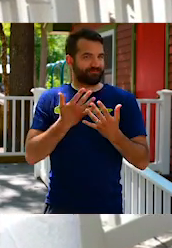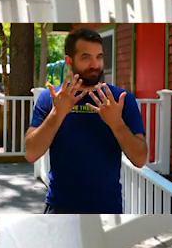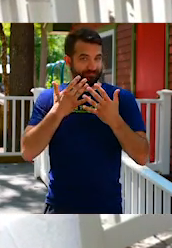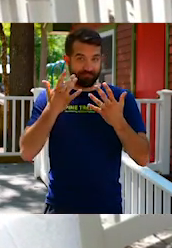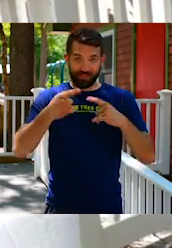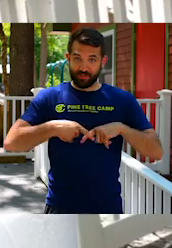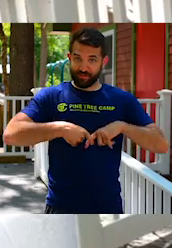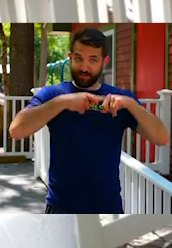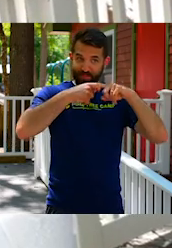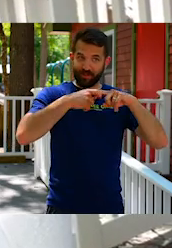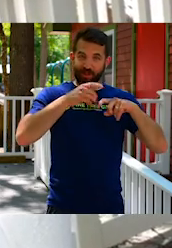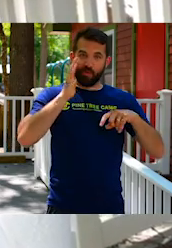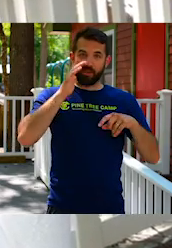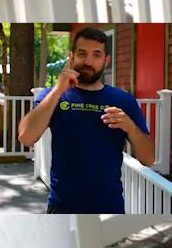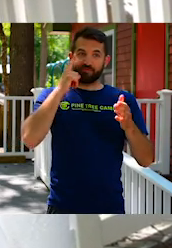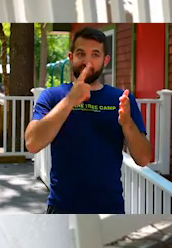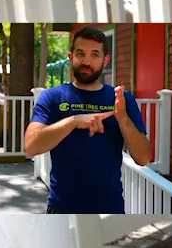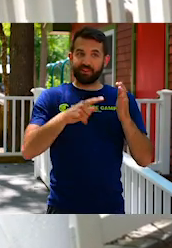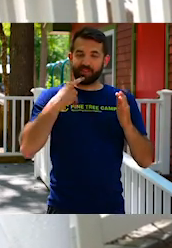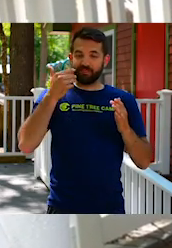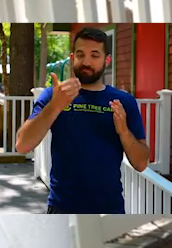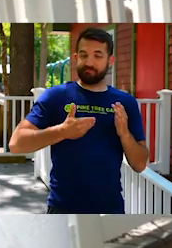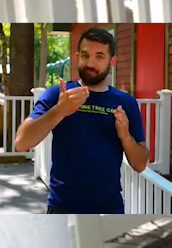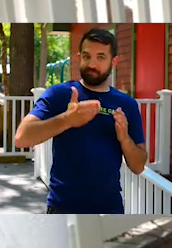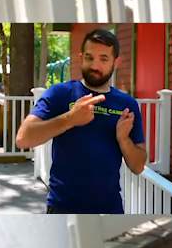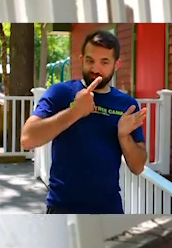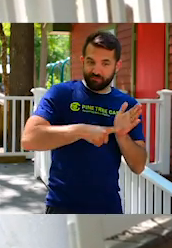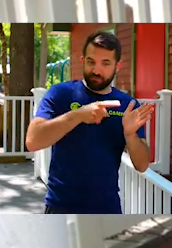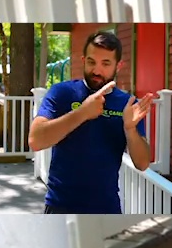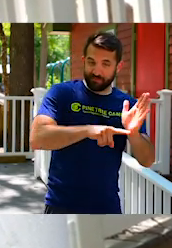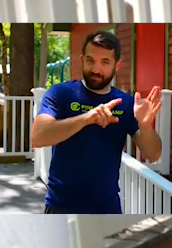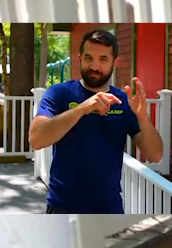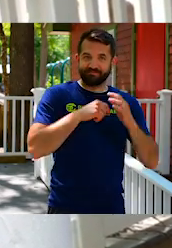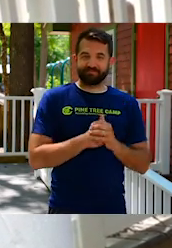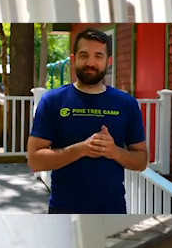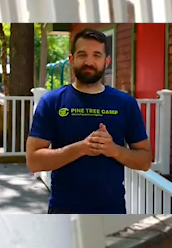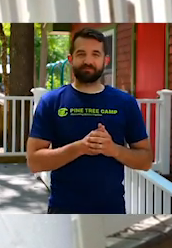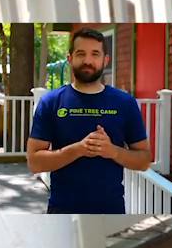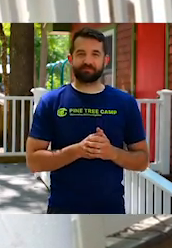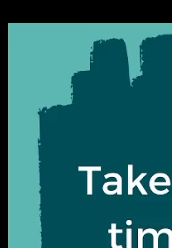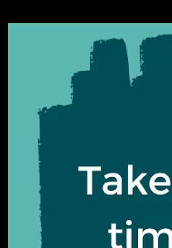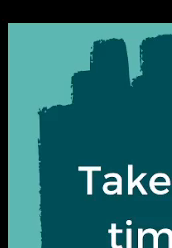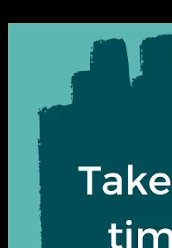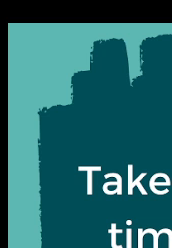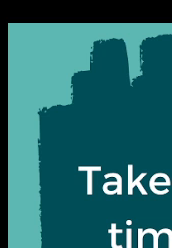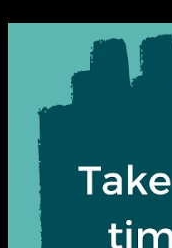your walking water experiment out and come back when you're done.